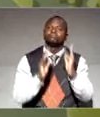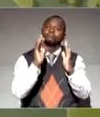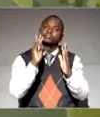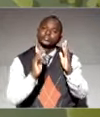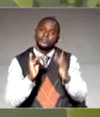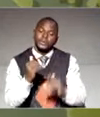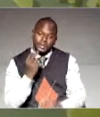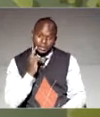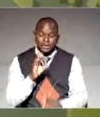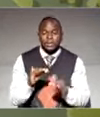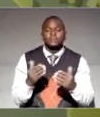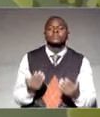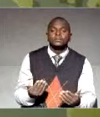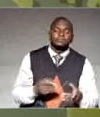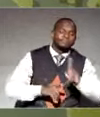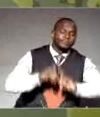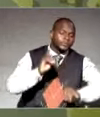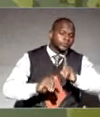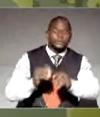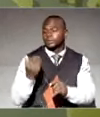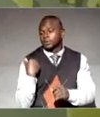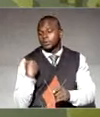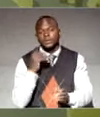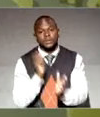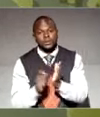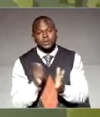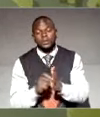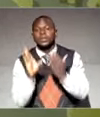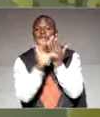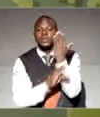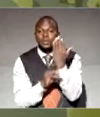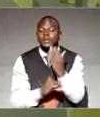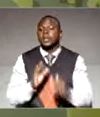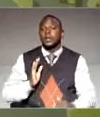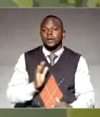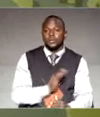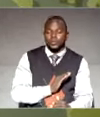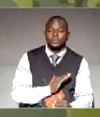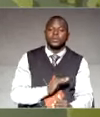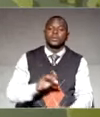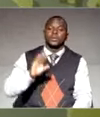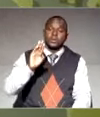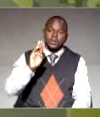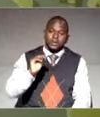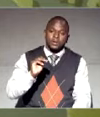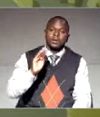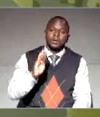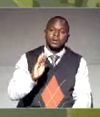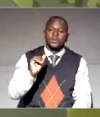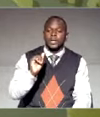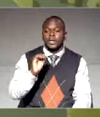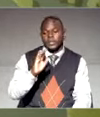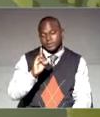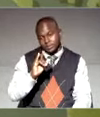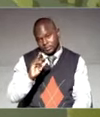was discovered while quizzing the former Secretary District Land Board, Kayunga, Robert Mbazira, in